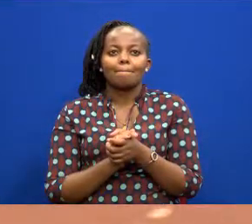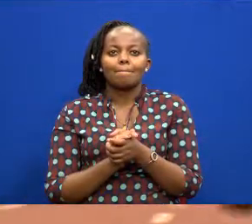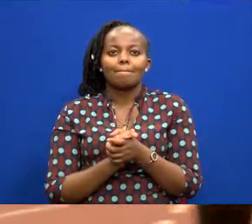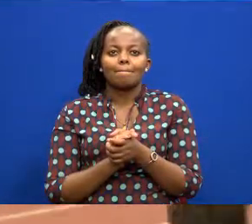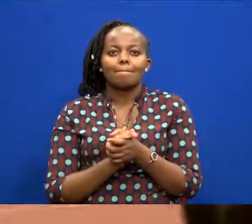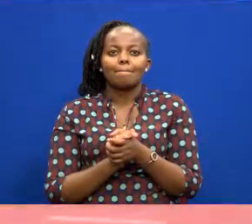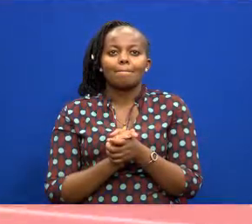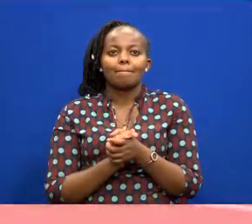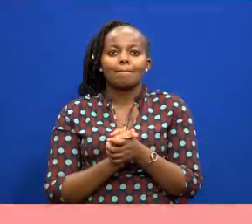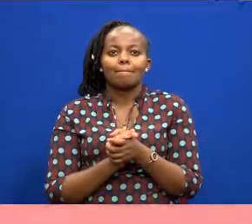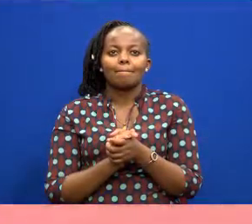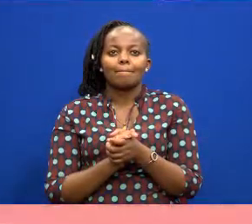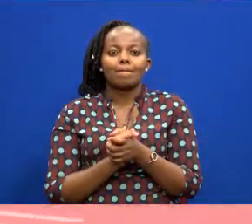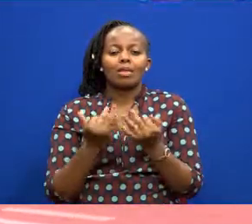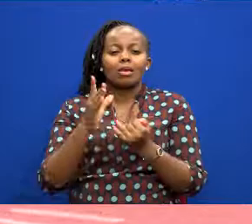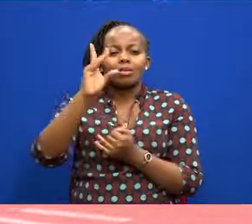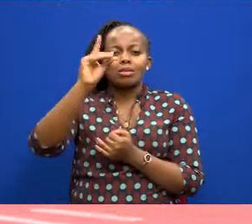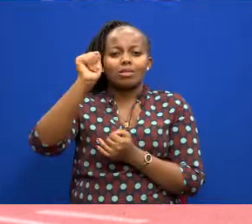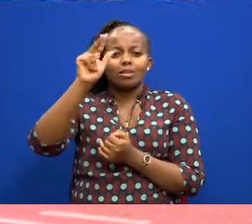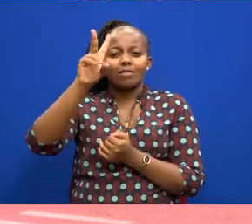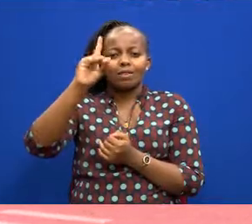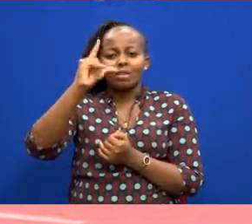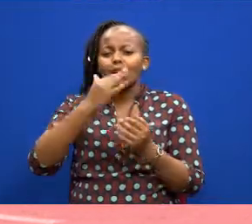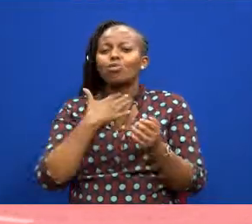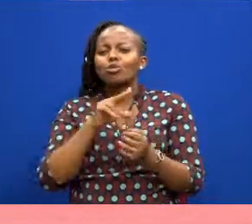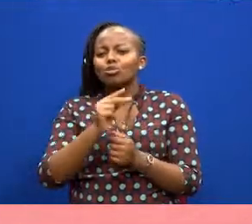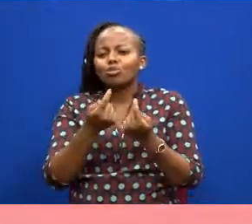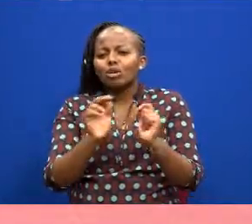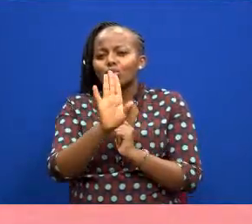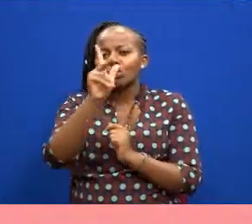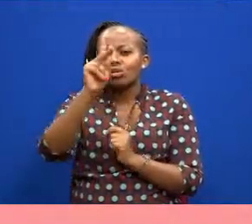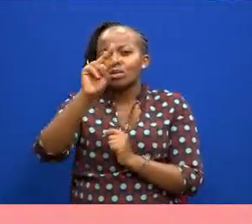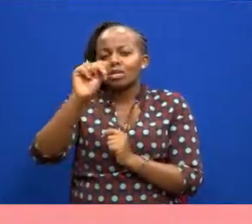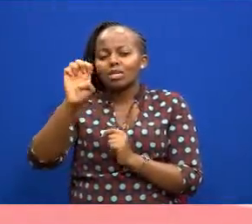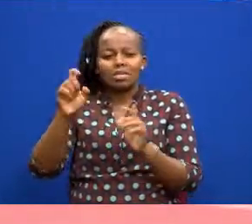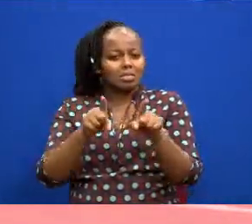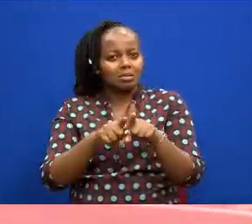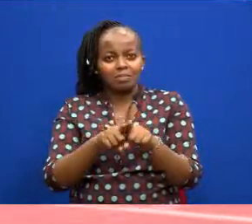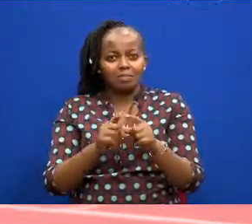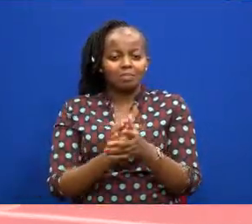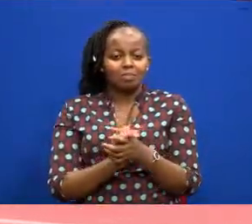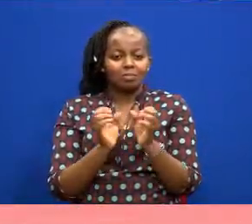Well done. David, I want you to try with your knees as well. Okay?